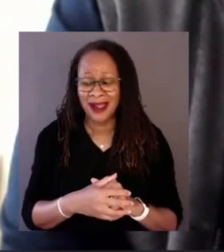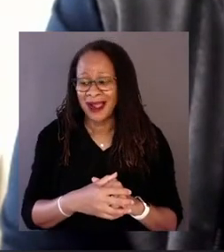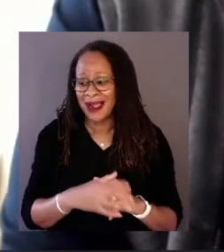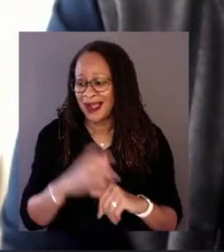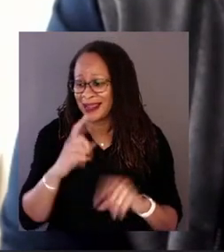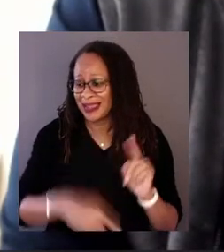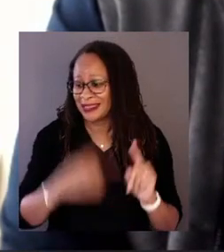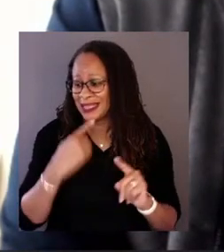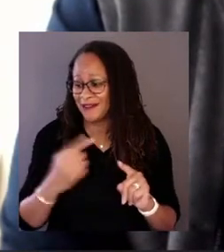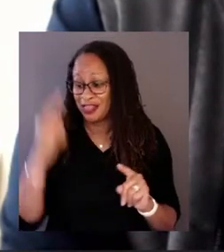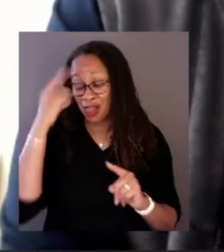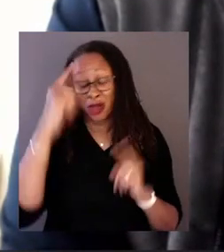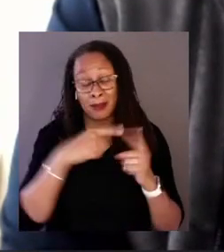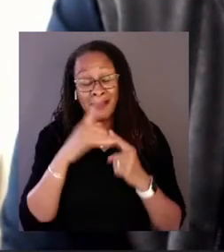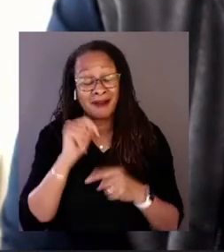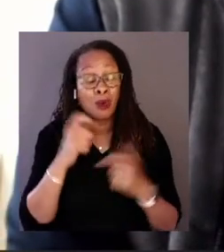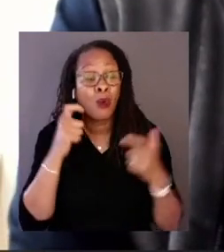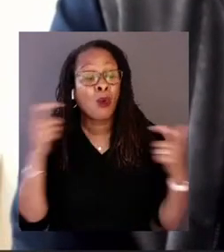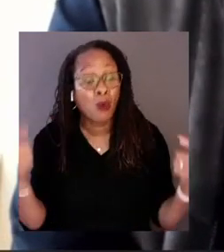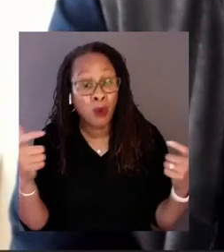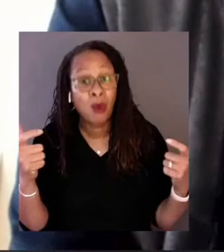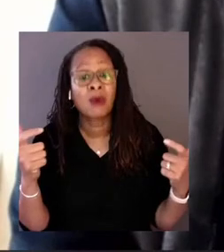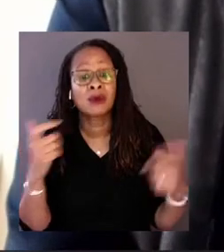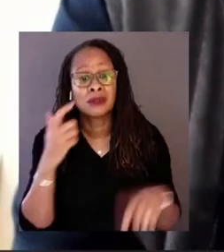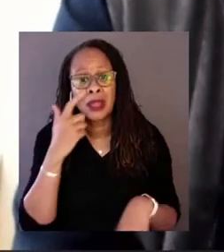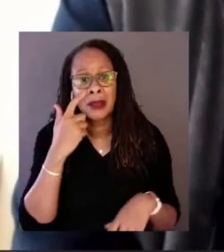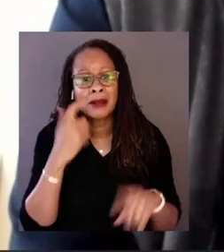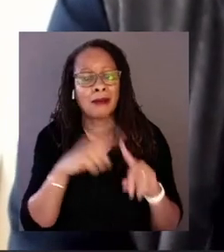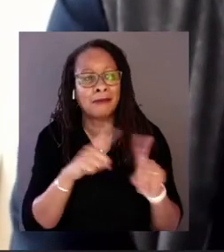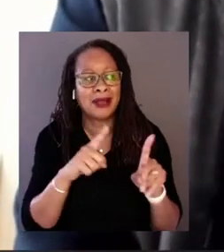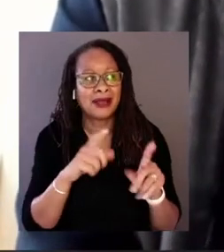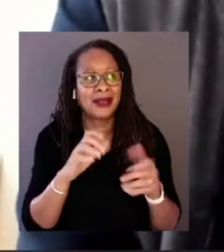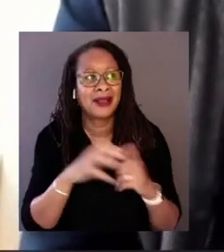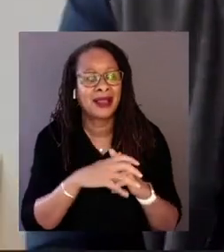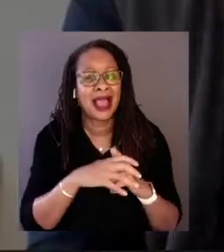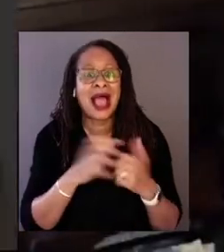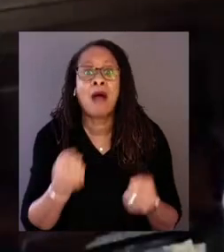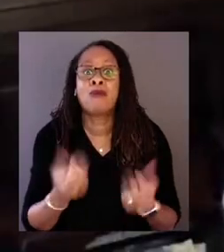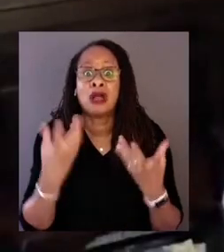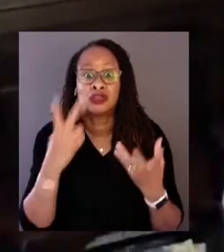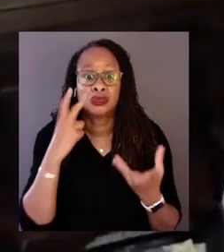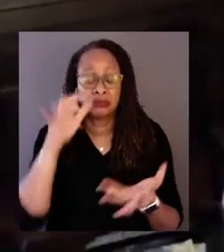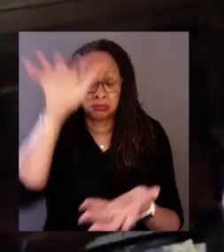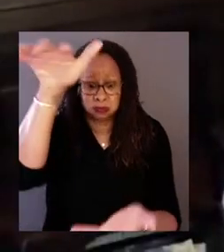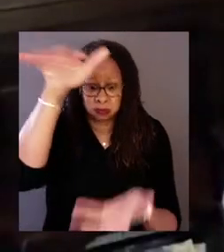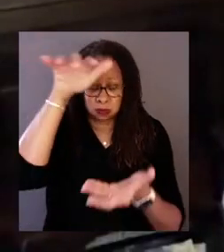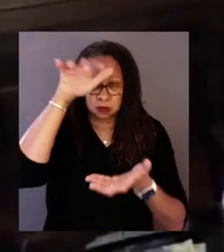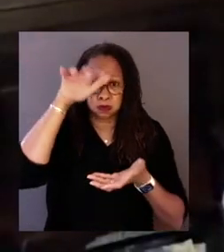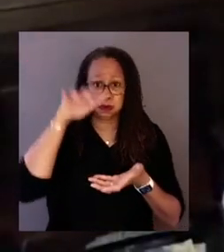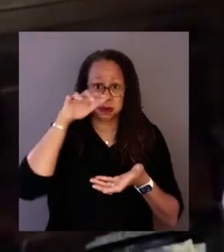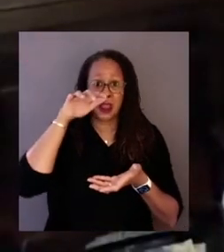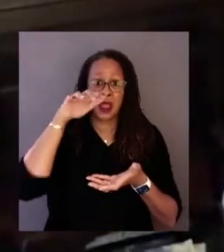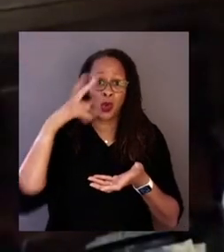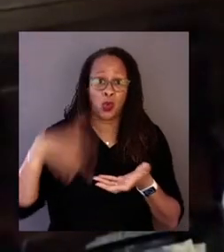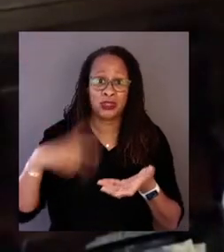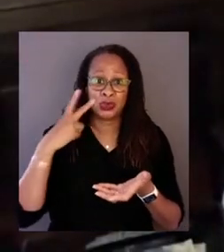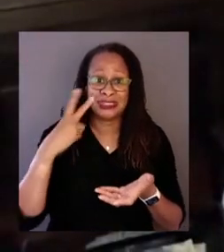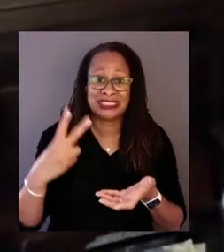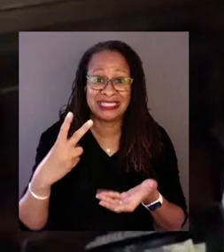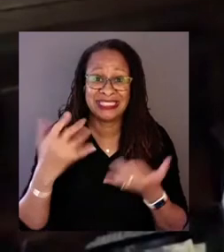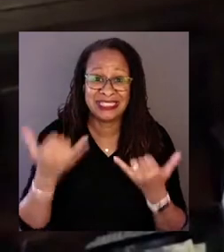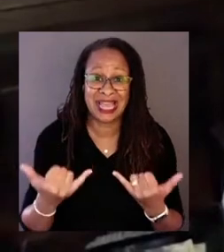for the volume that you see. I mean, that's what I see in my neck of the woods. It's just an incredible volume